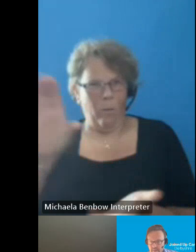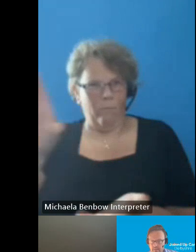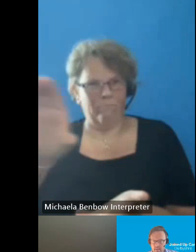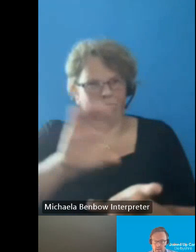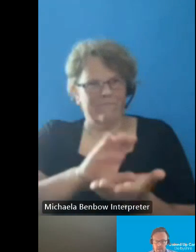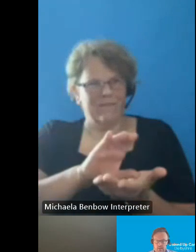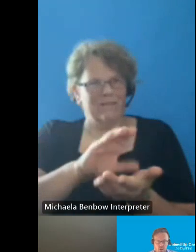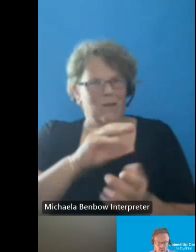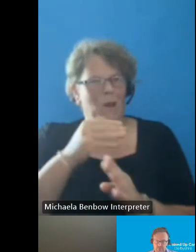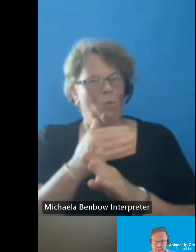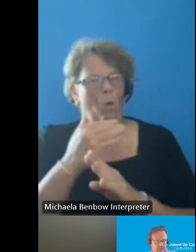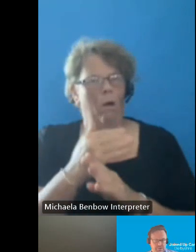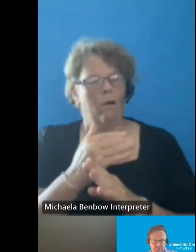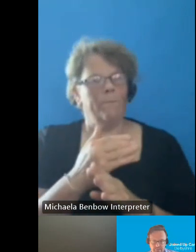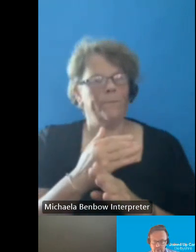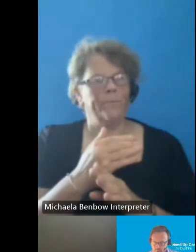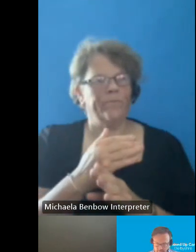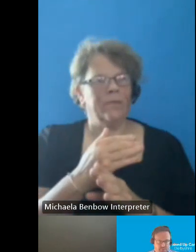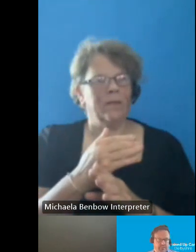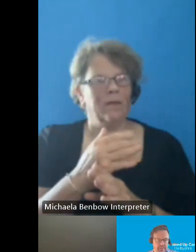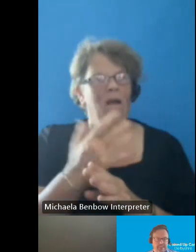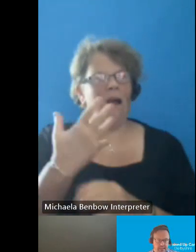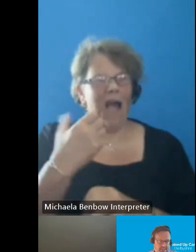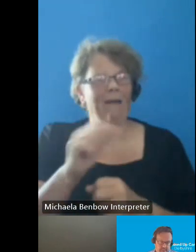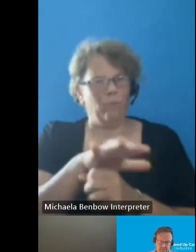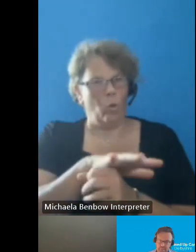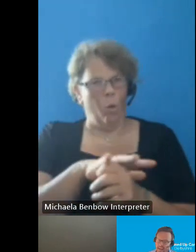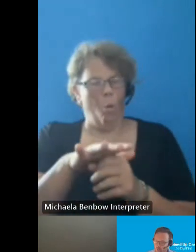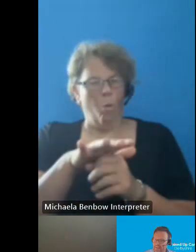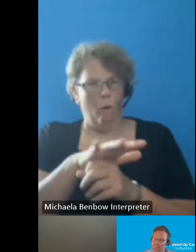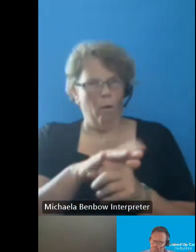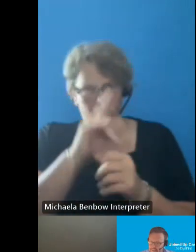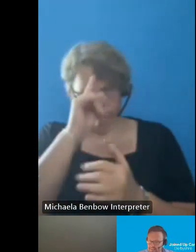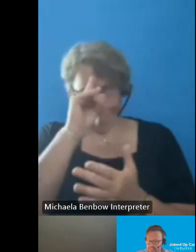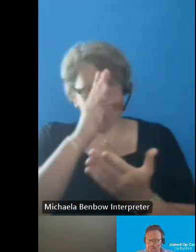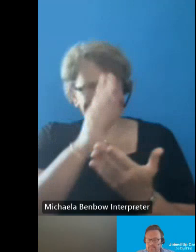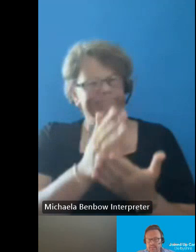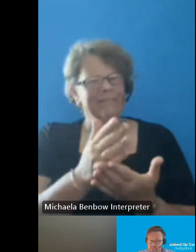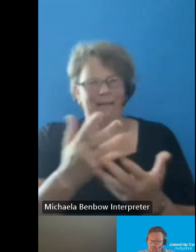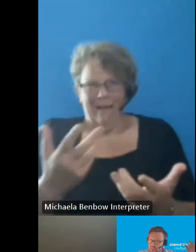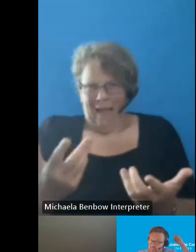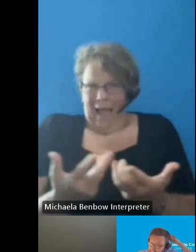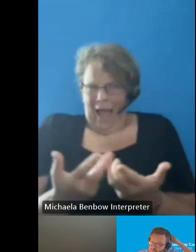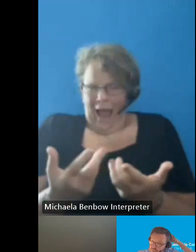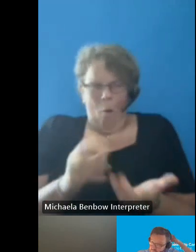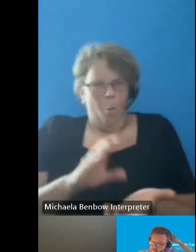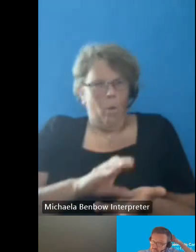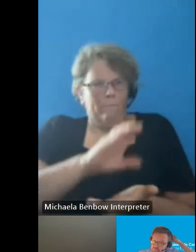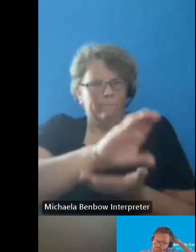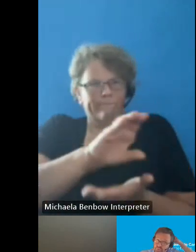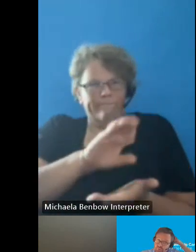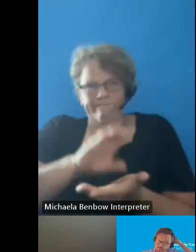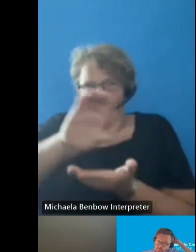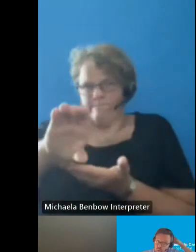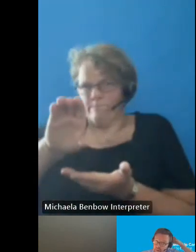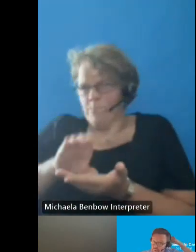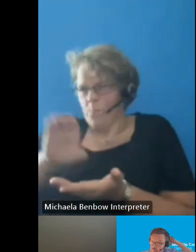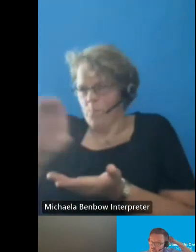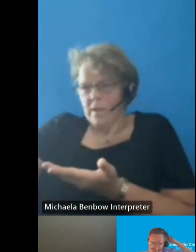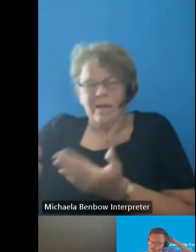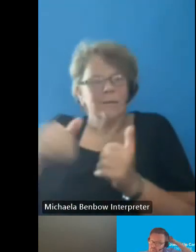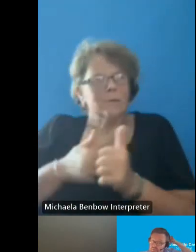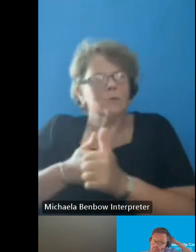have local discretion, quite a lot of it, in terms of how we invest certainly financial resource to